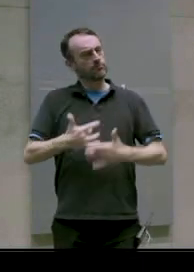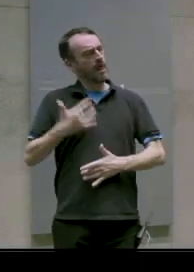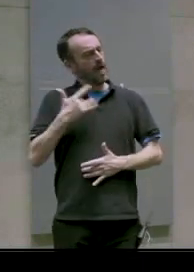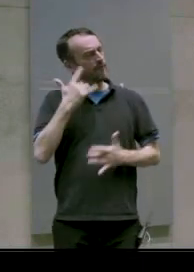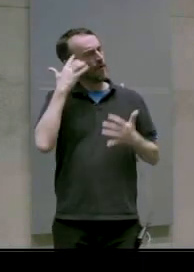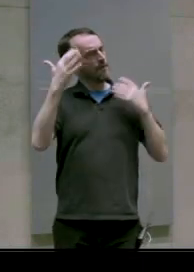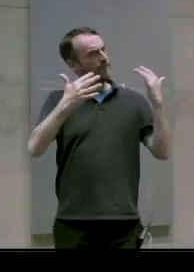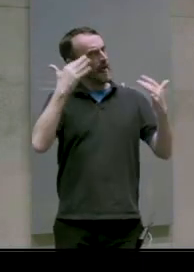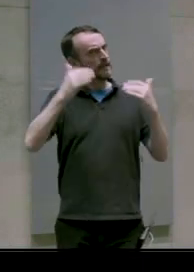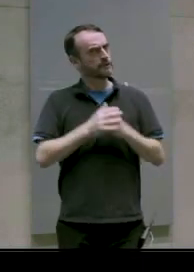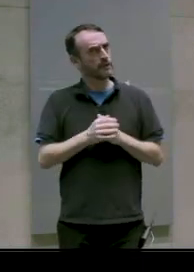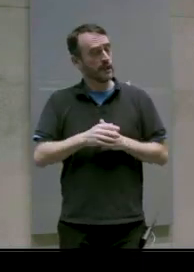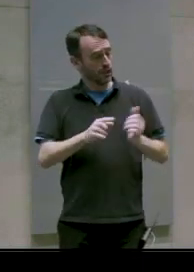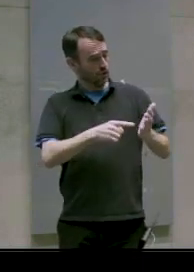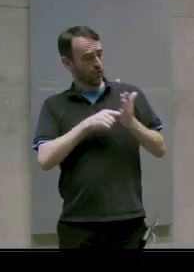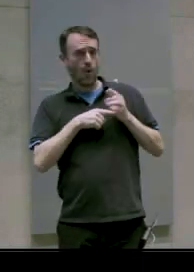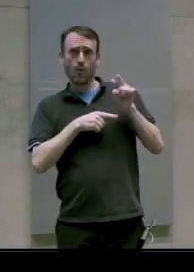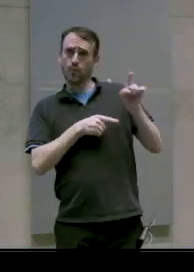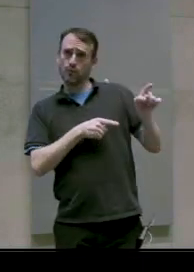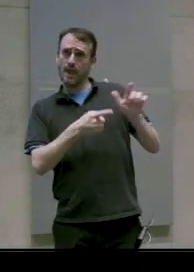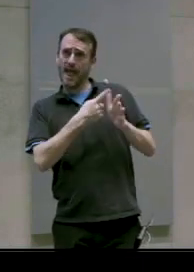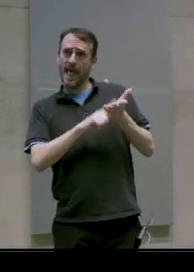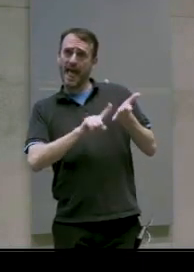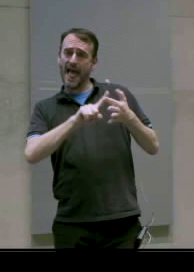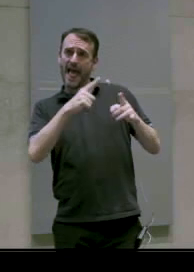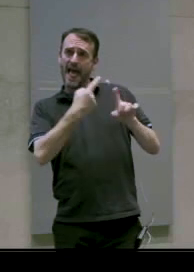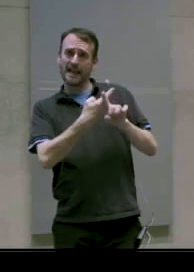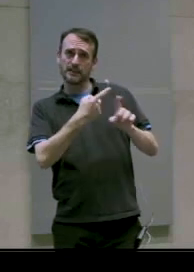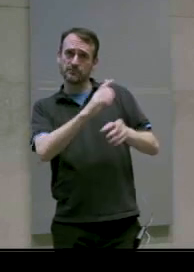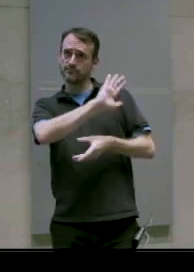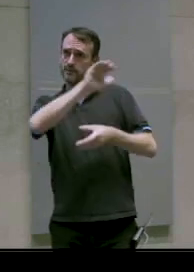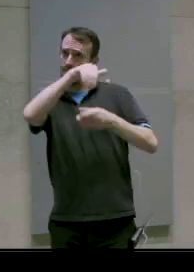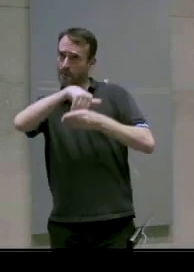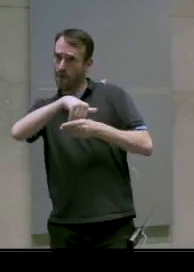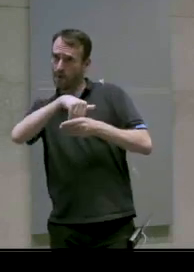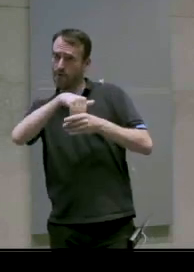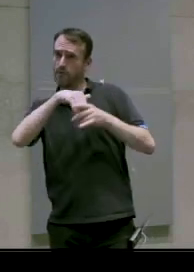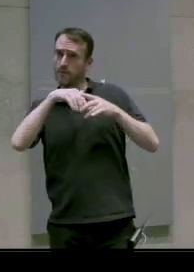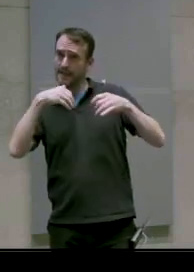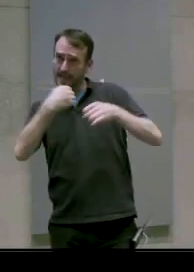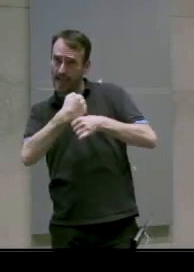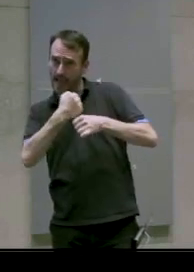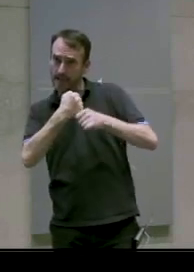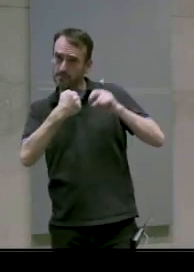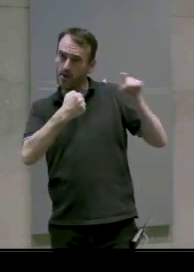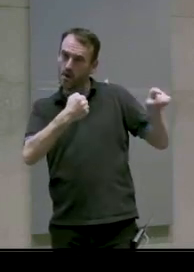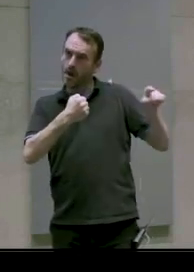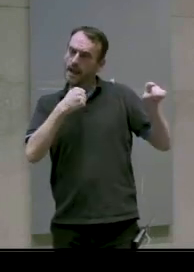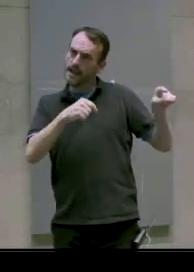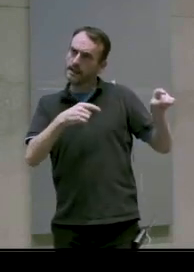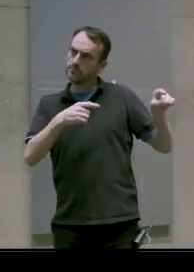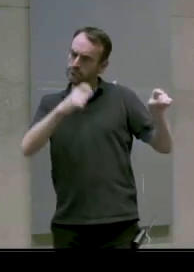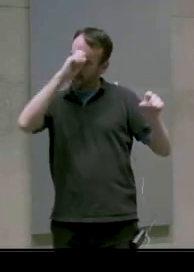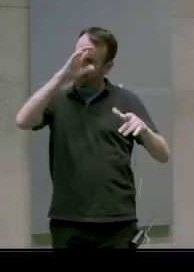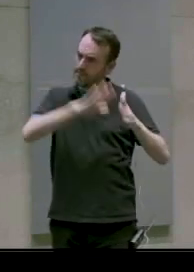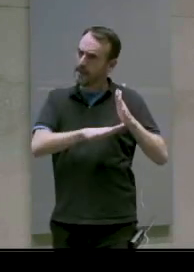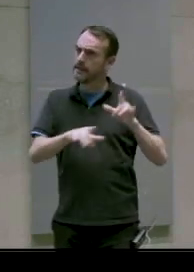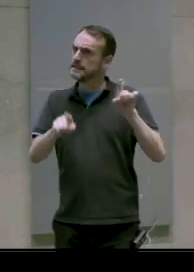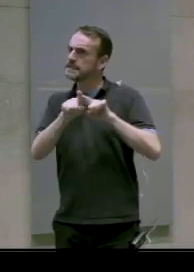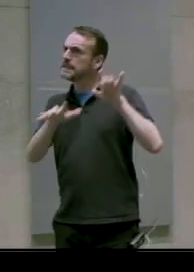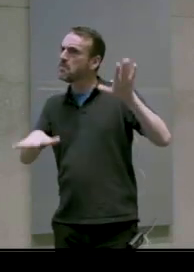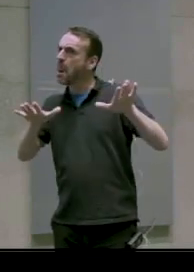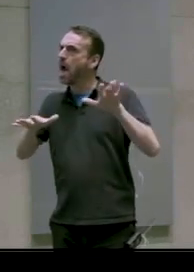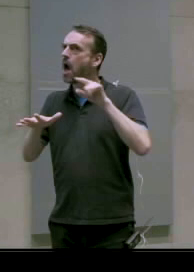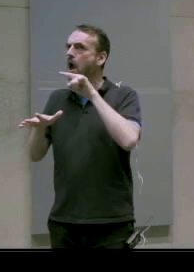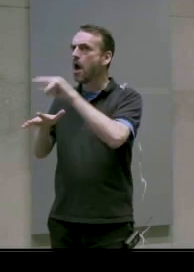how Alex as a participant made sense through Red Dead Redemption by relating to the main protagonist. Something happening in the